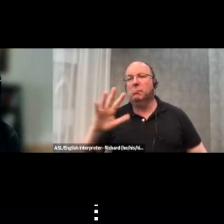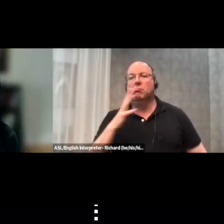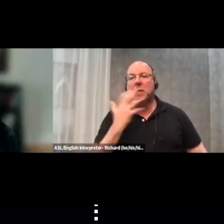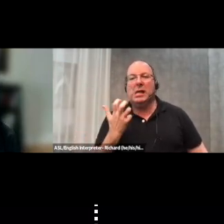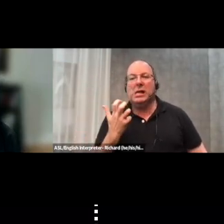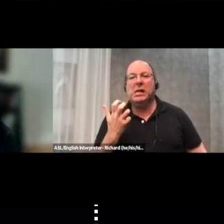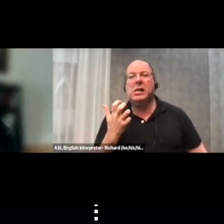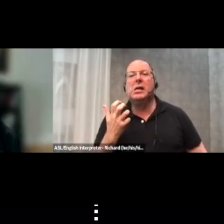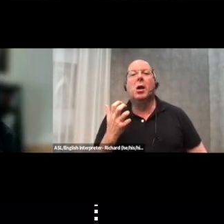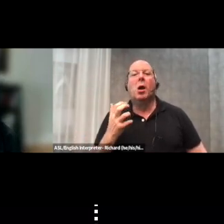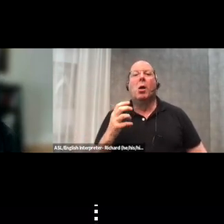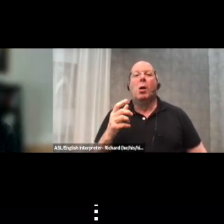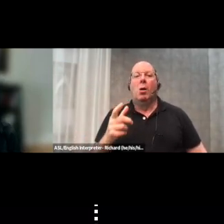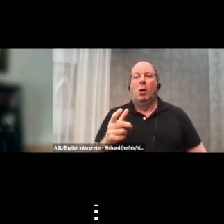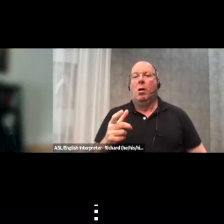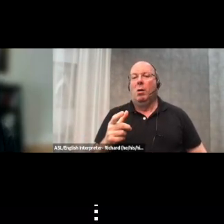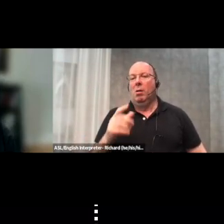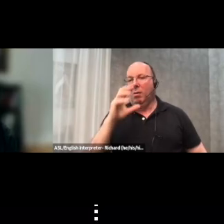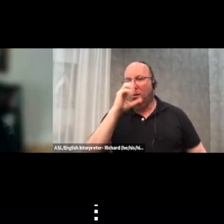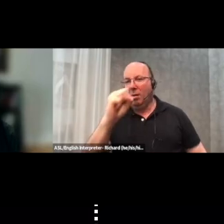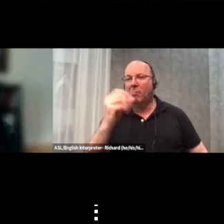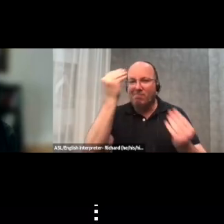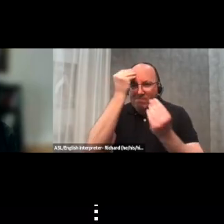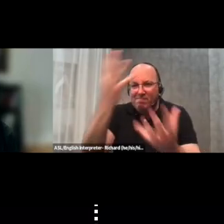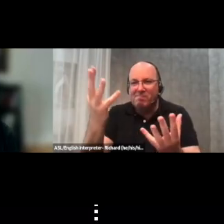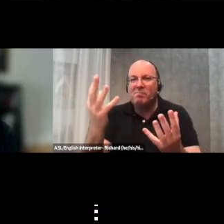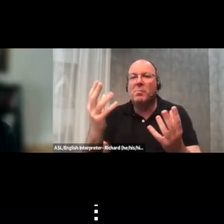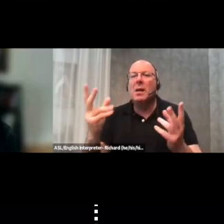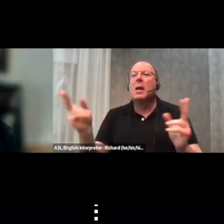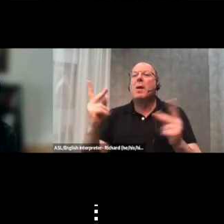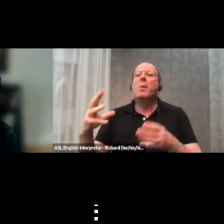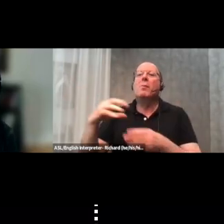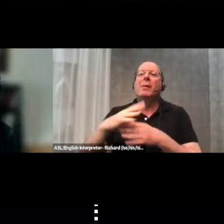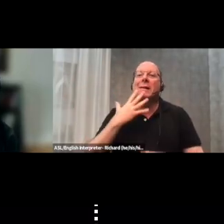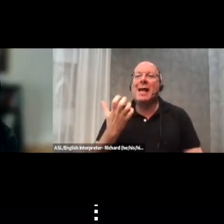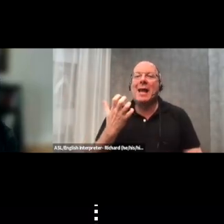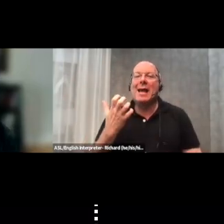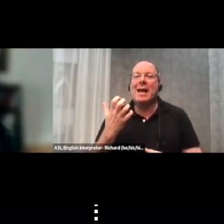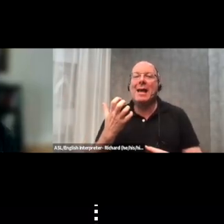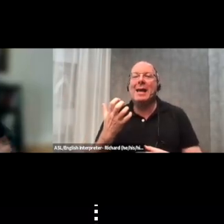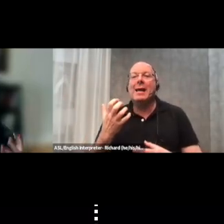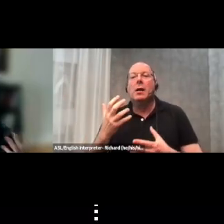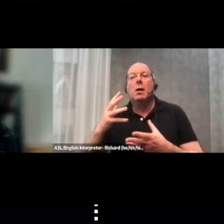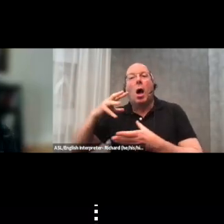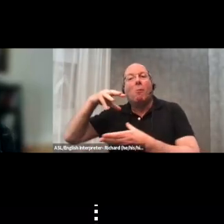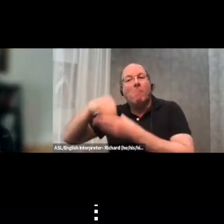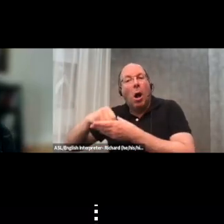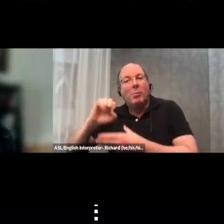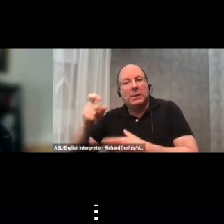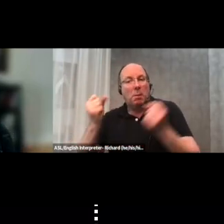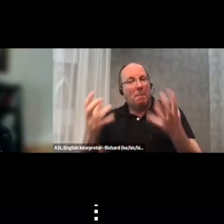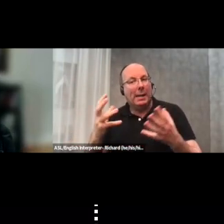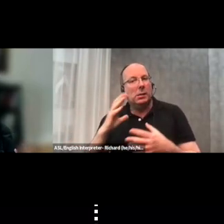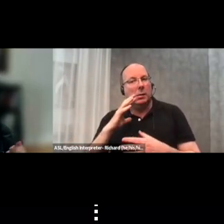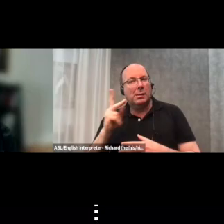And so I do want to acknowledge that not everybody who engages in kink is engaging in it sexually, but a lot of people